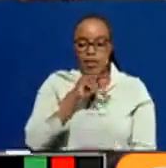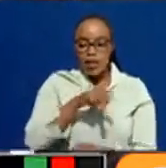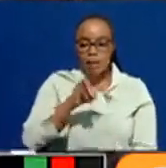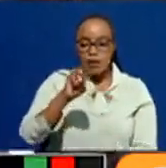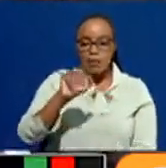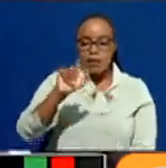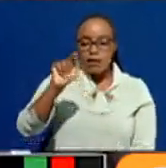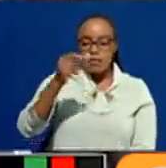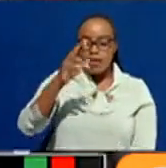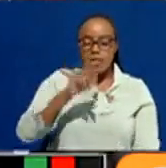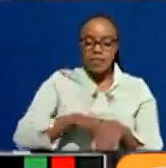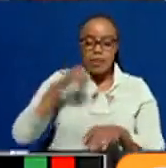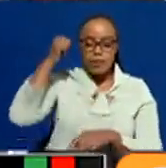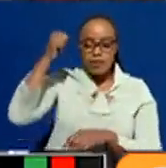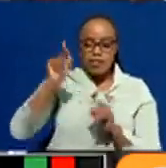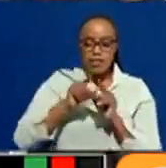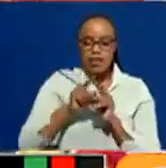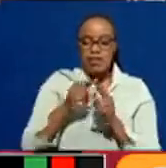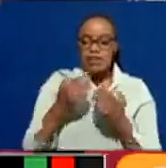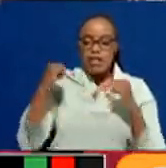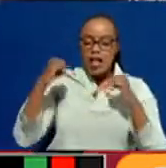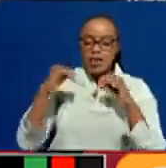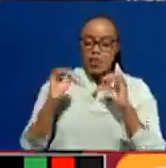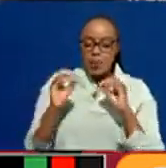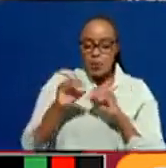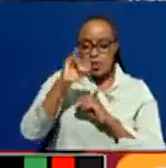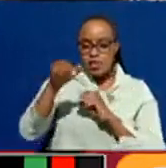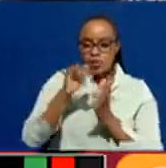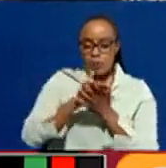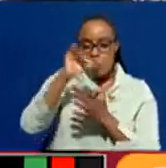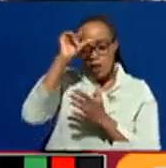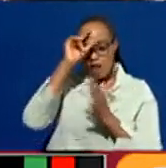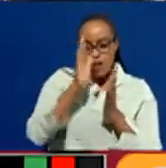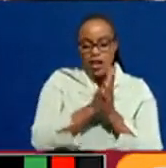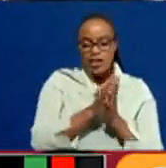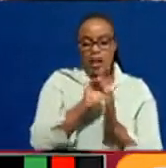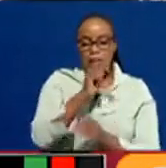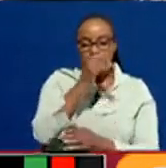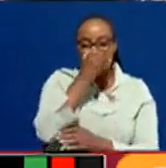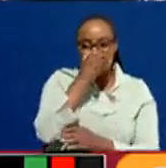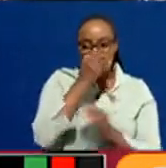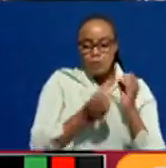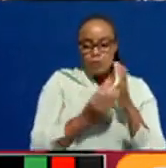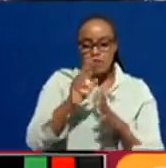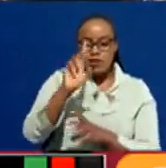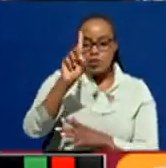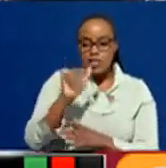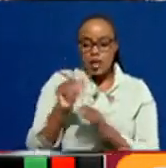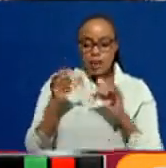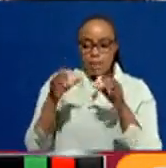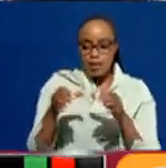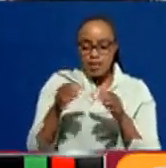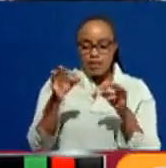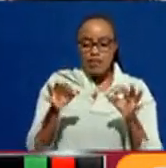into politics, Gachagua fell out of favor with the Jubilee administration and aided President Ruto in setting up the UDA party.